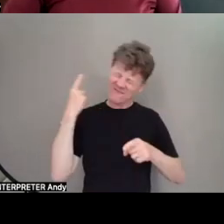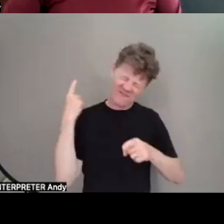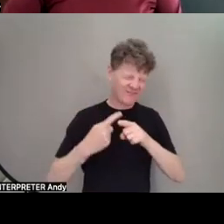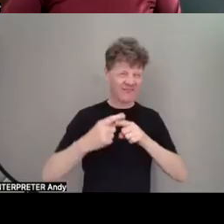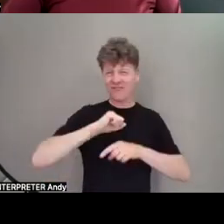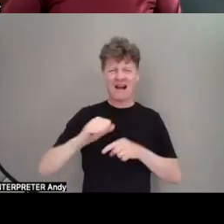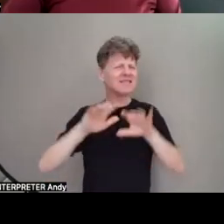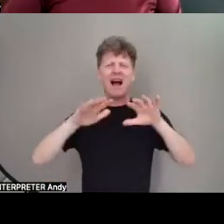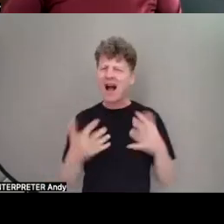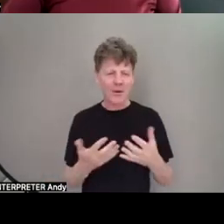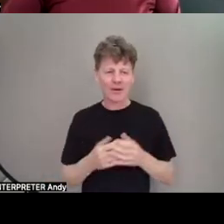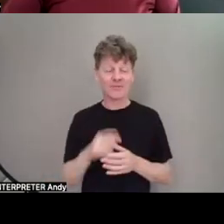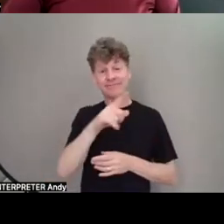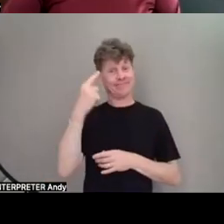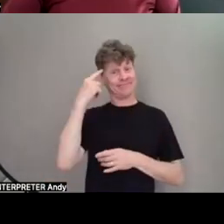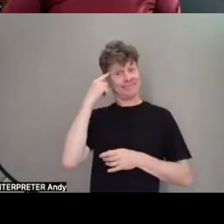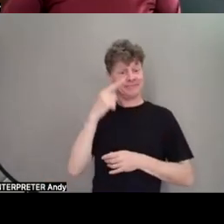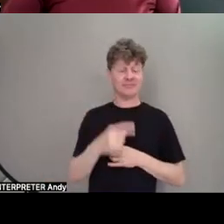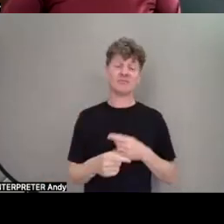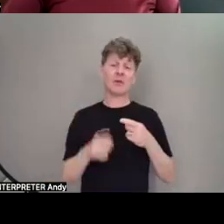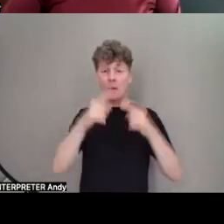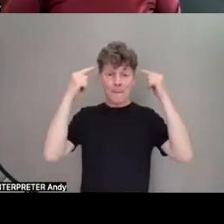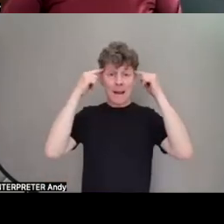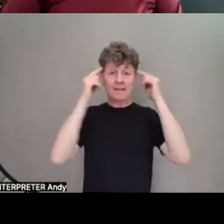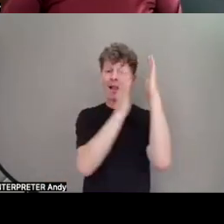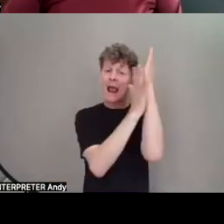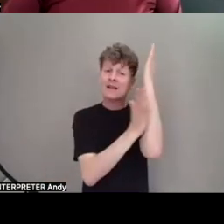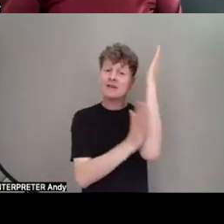is to think of the mental lexicon as